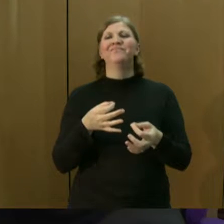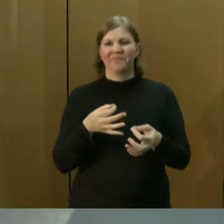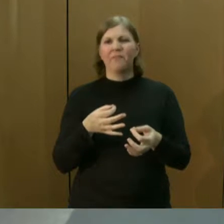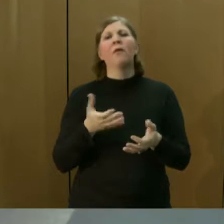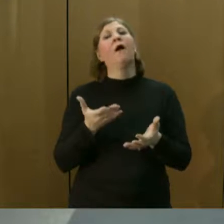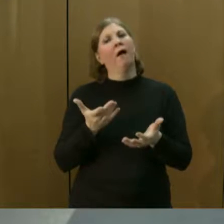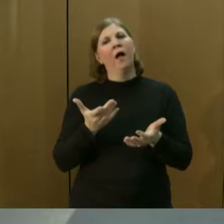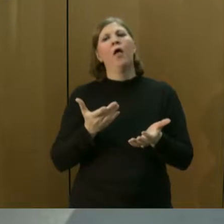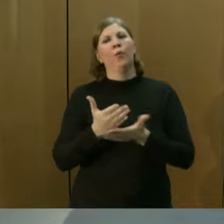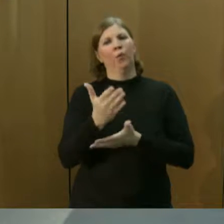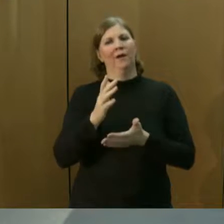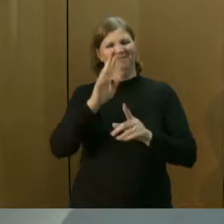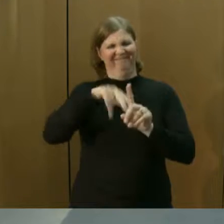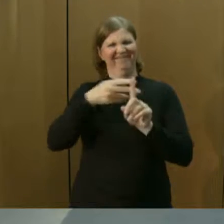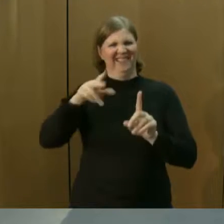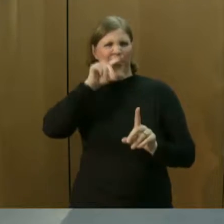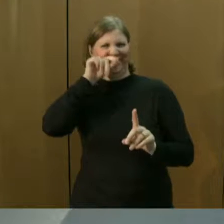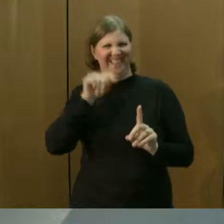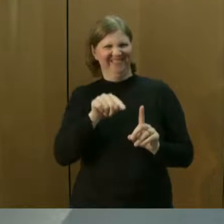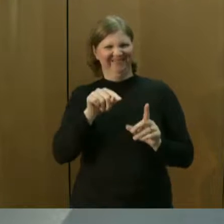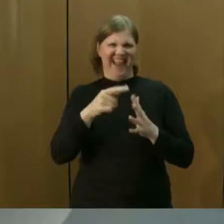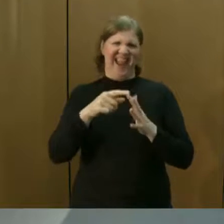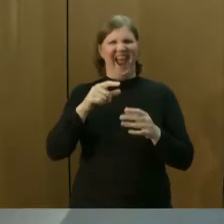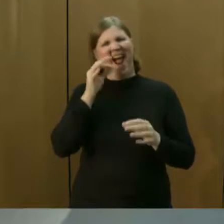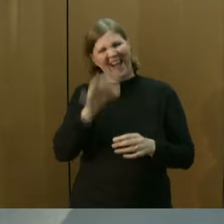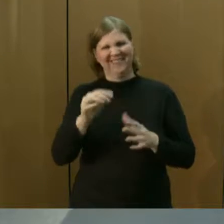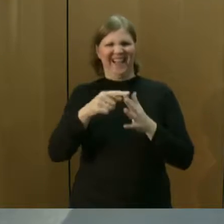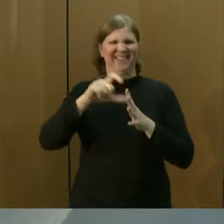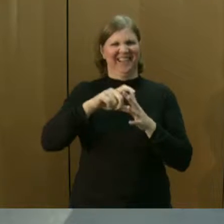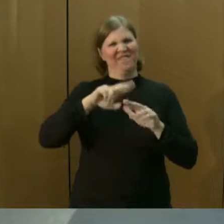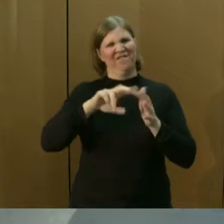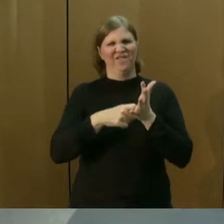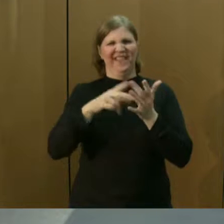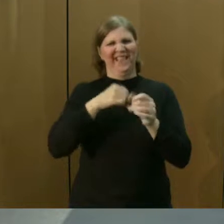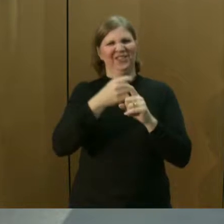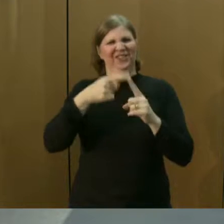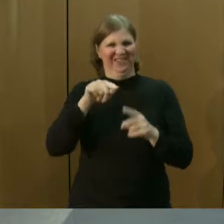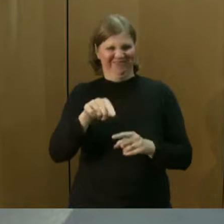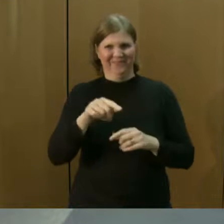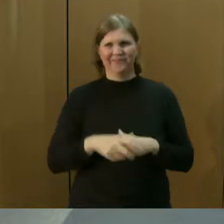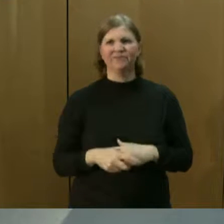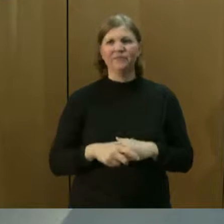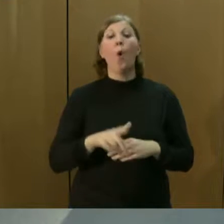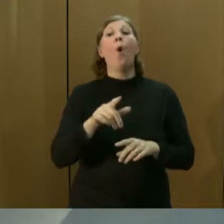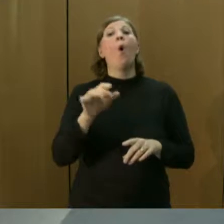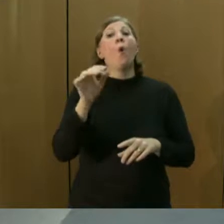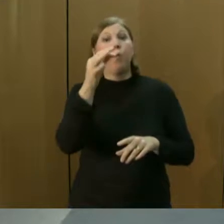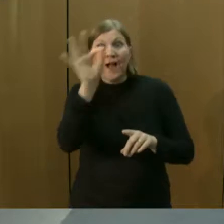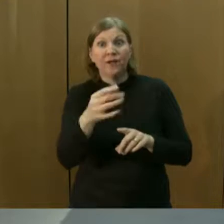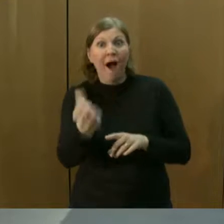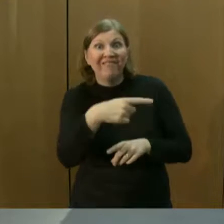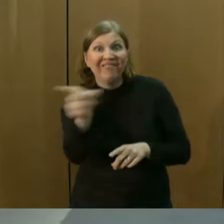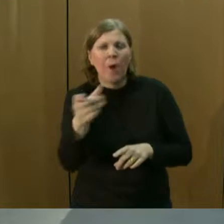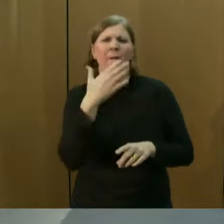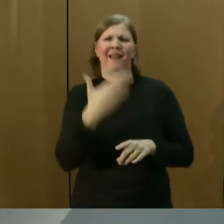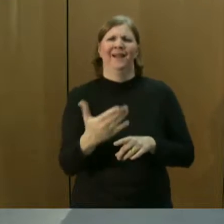Fringe hashtag on Facebook or Twitter. So if you do have a question you would like any of our guests to answer, then please do